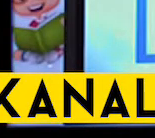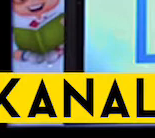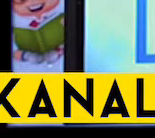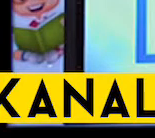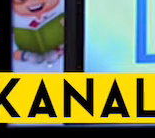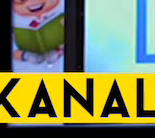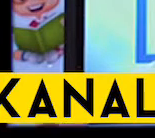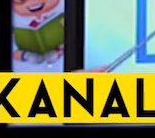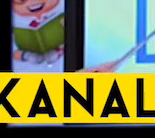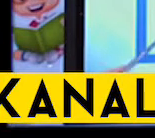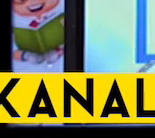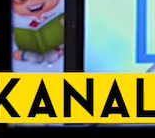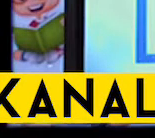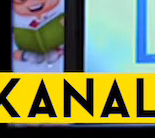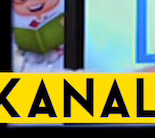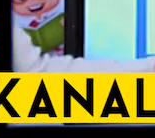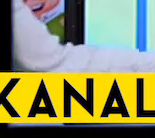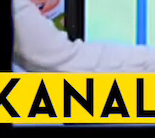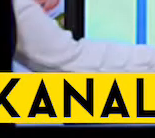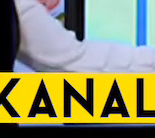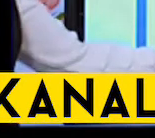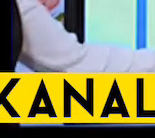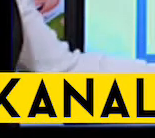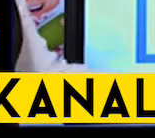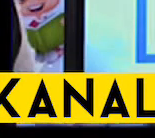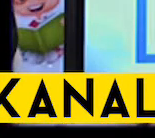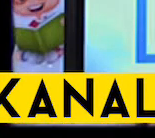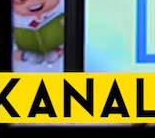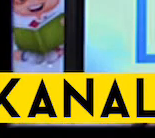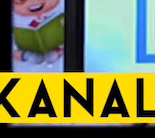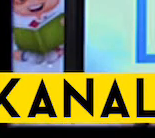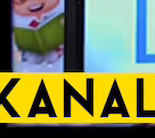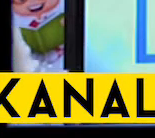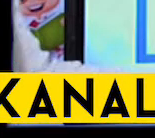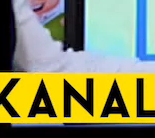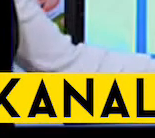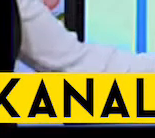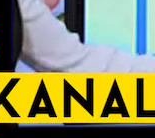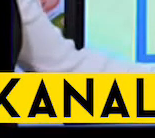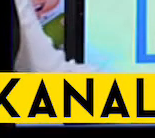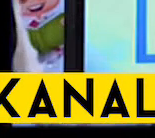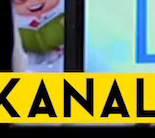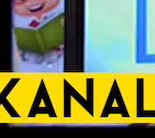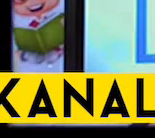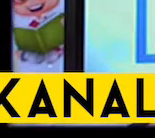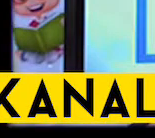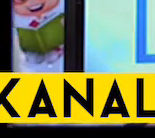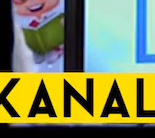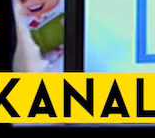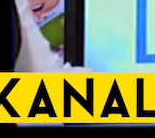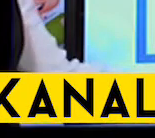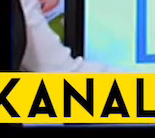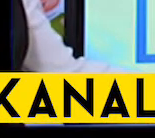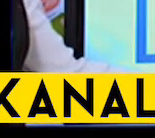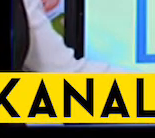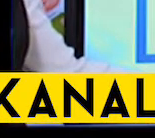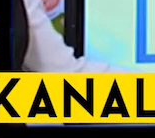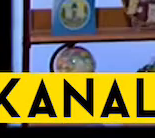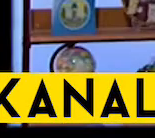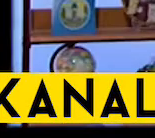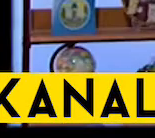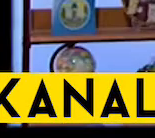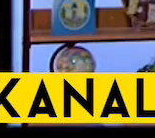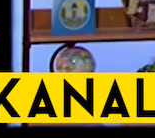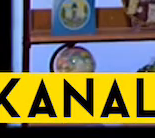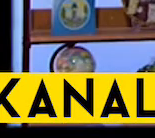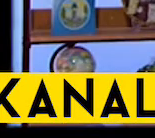other examples. Happy, happily. Noisy, noisily. Easy, easily.